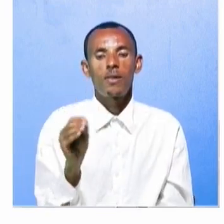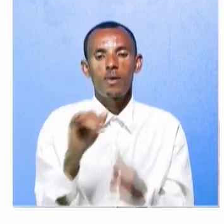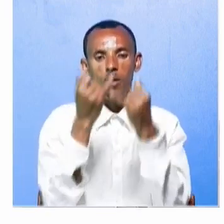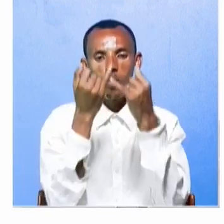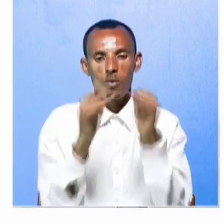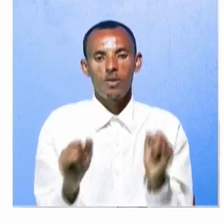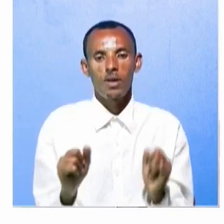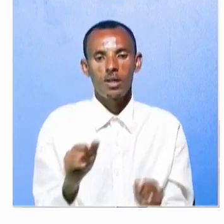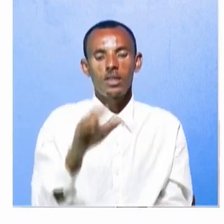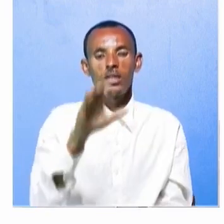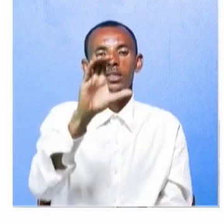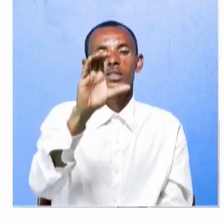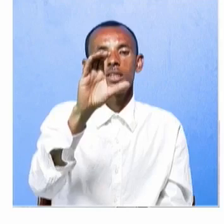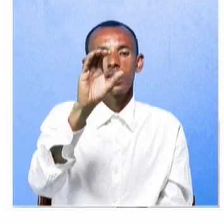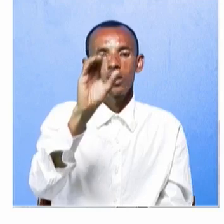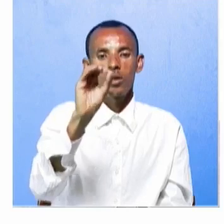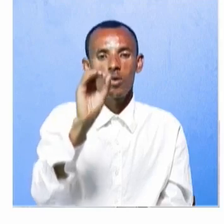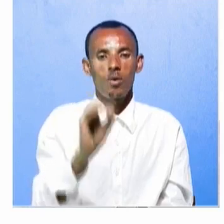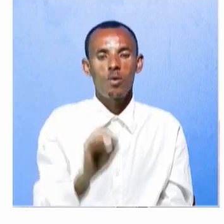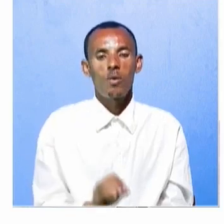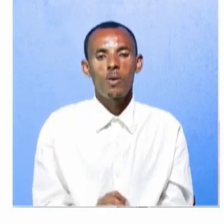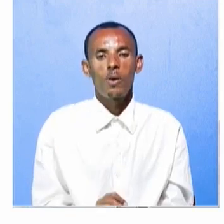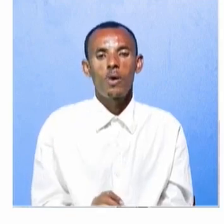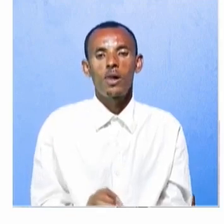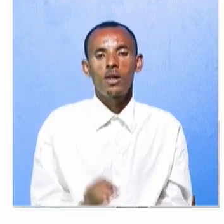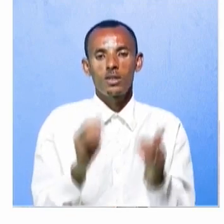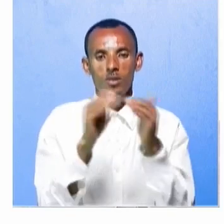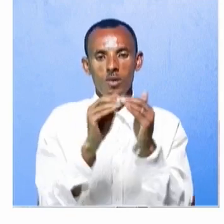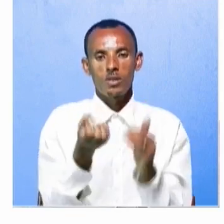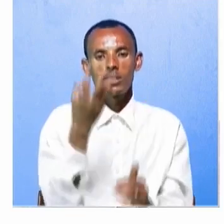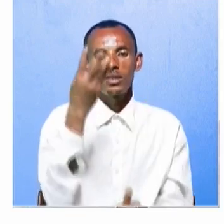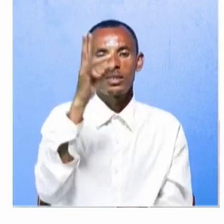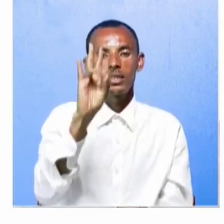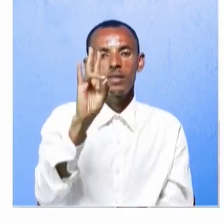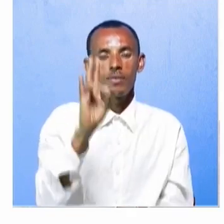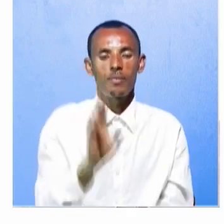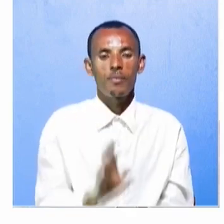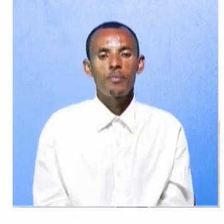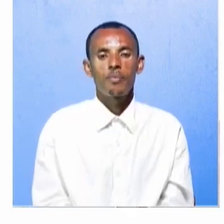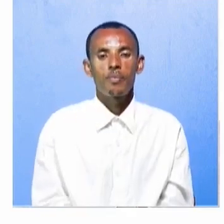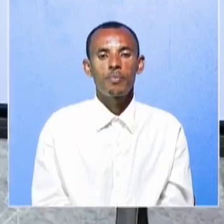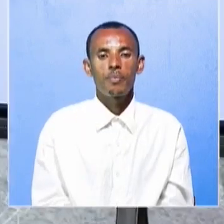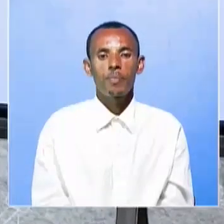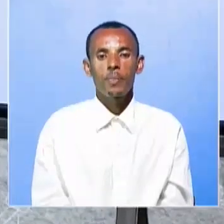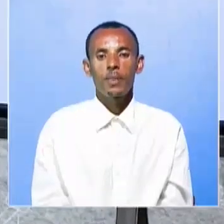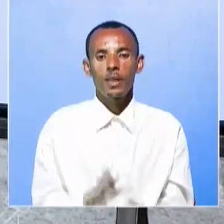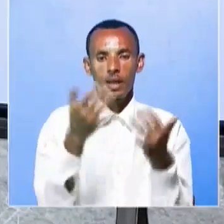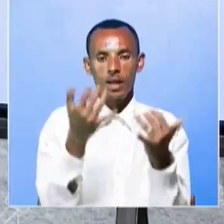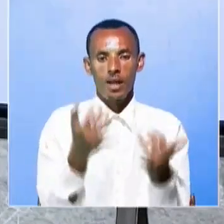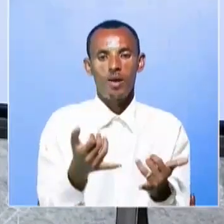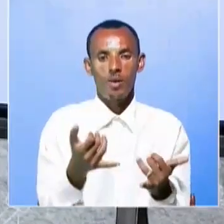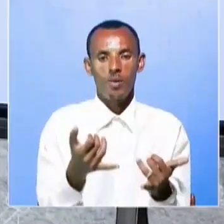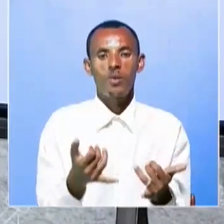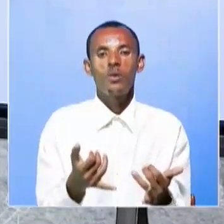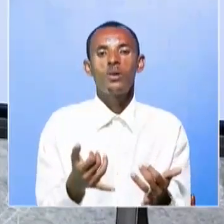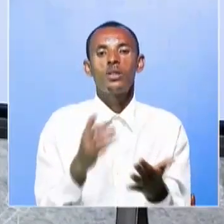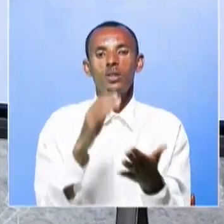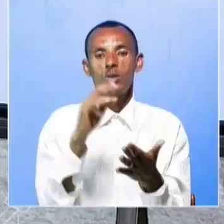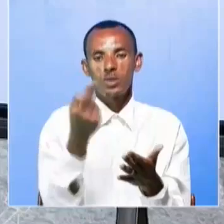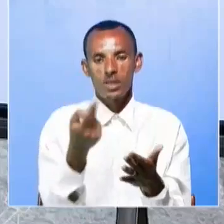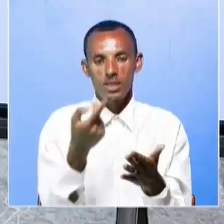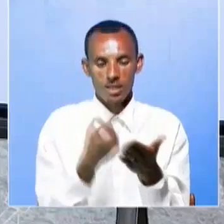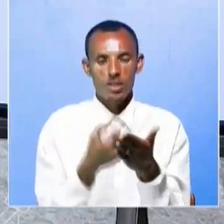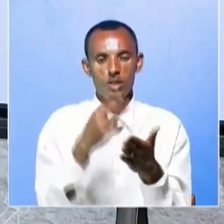over CO is 7, right? 7. Now, taking the first